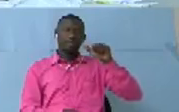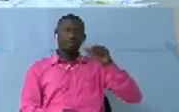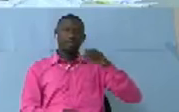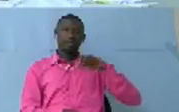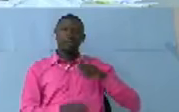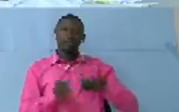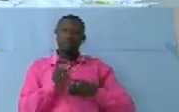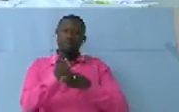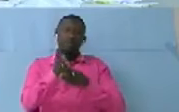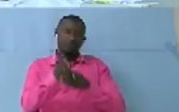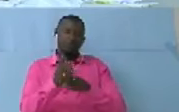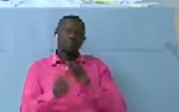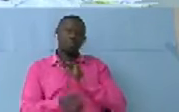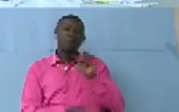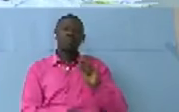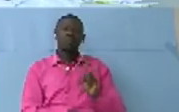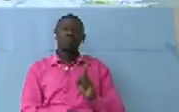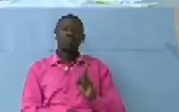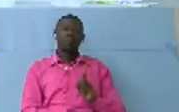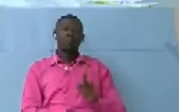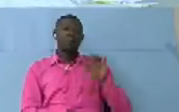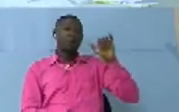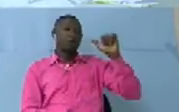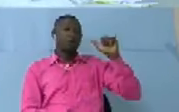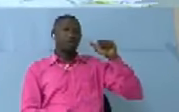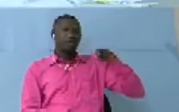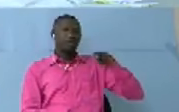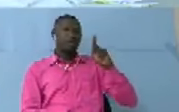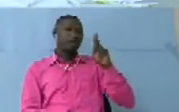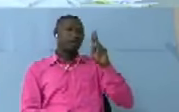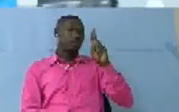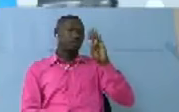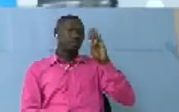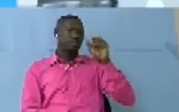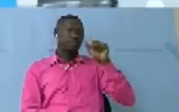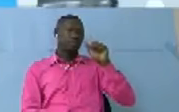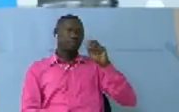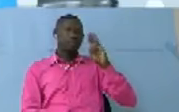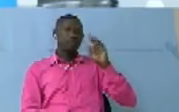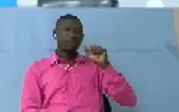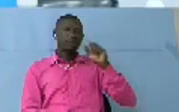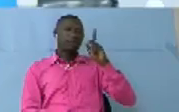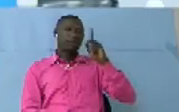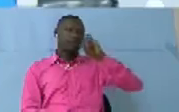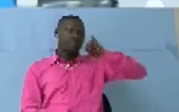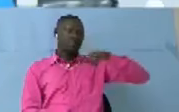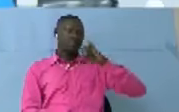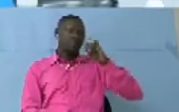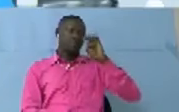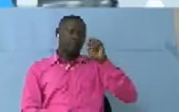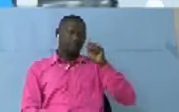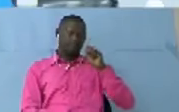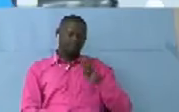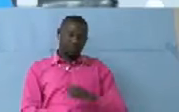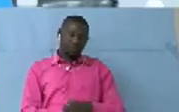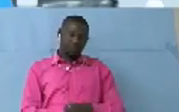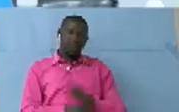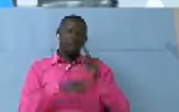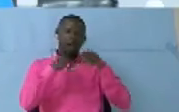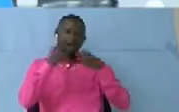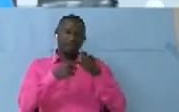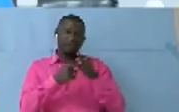Yankubo Baji. Proceed, please. Acquaintance. So, Kabri Wokera, after that, so